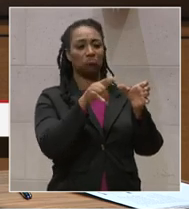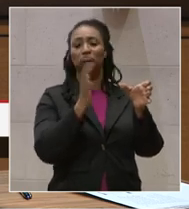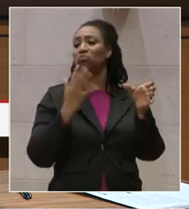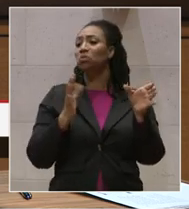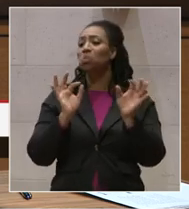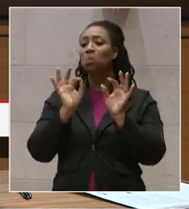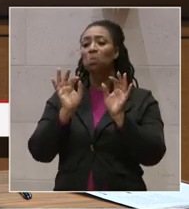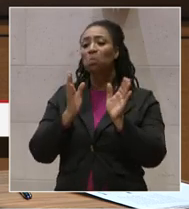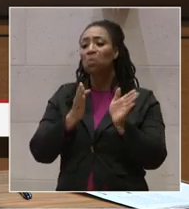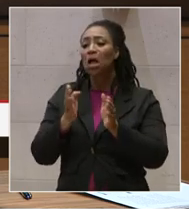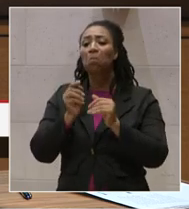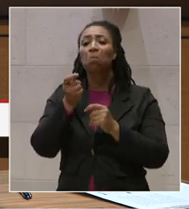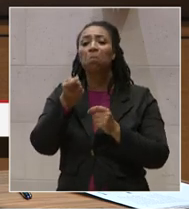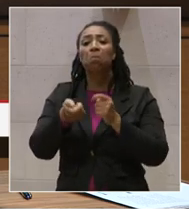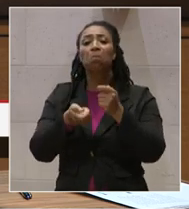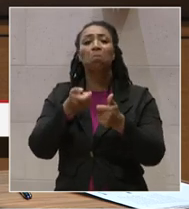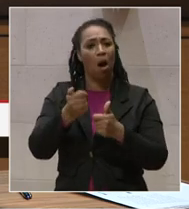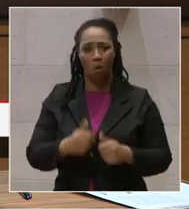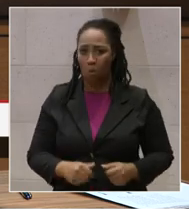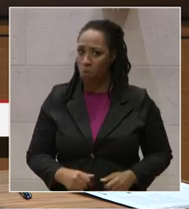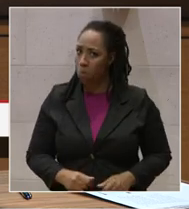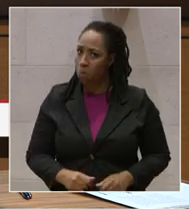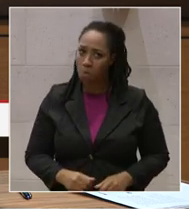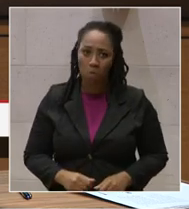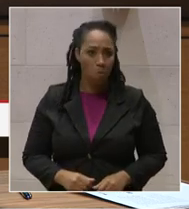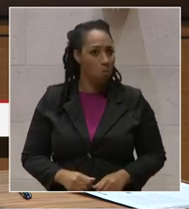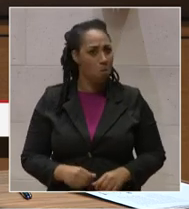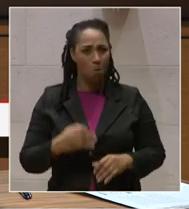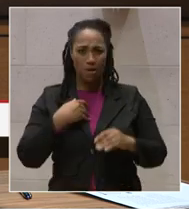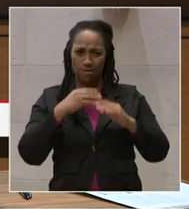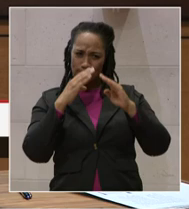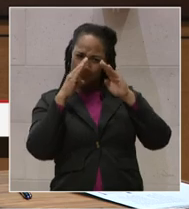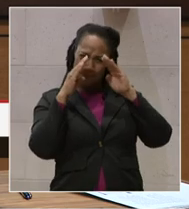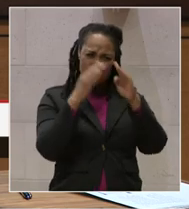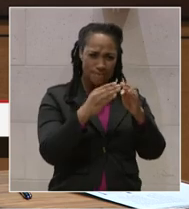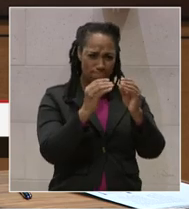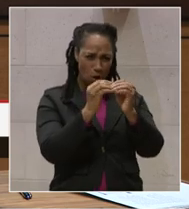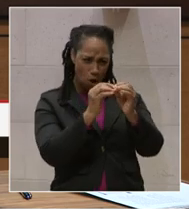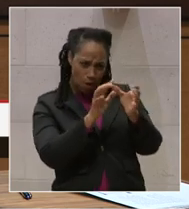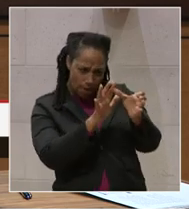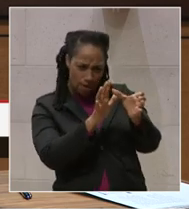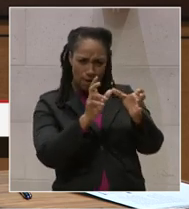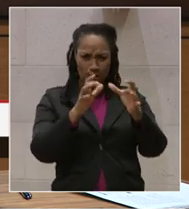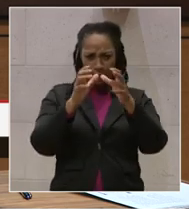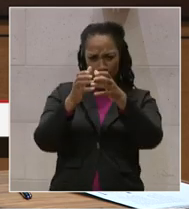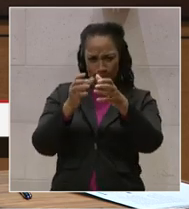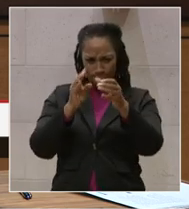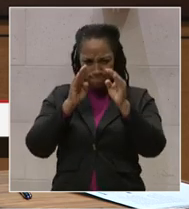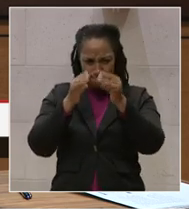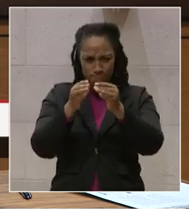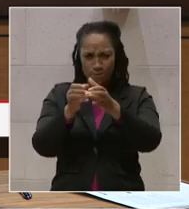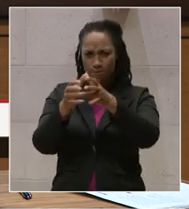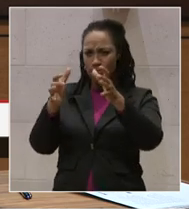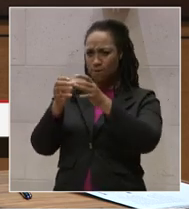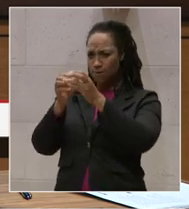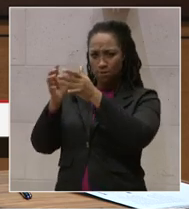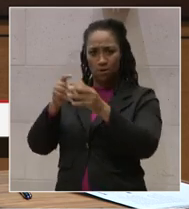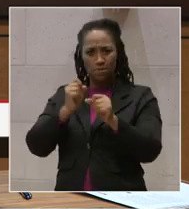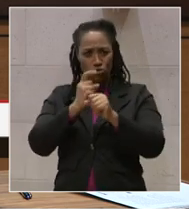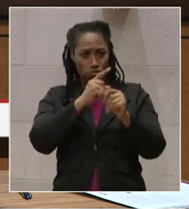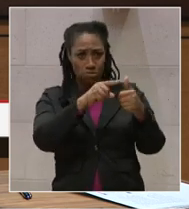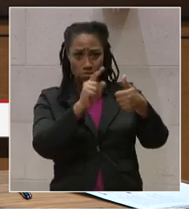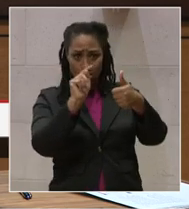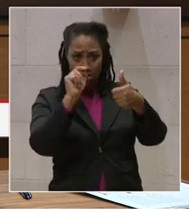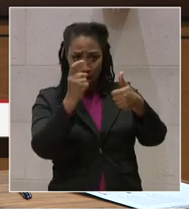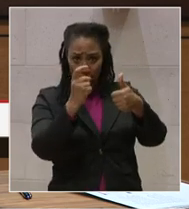action. Strategic interventions like tax abatements and zoning adjustments can unlock potential in high-cost areas